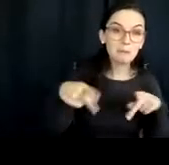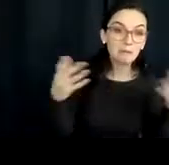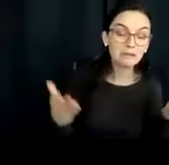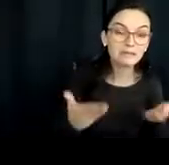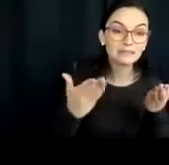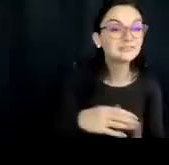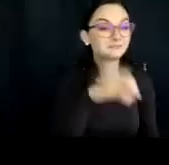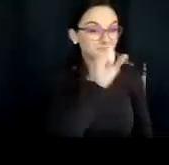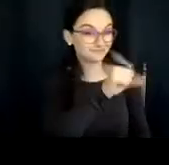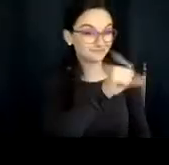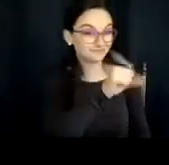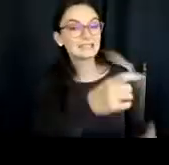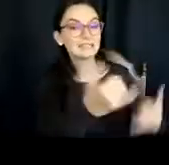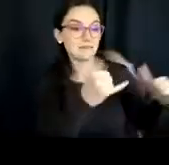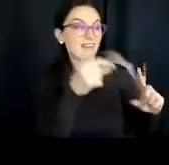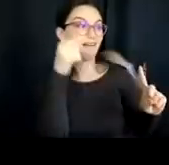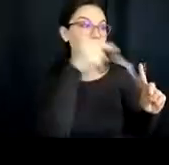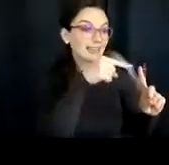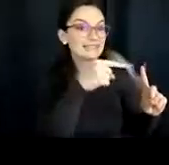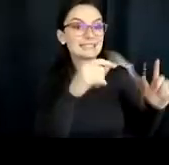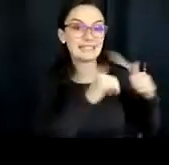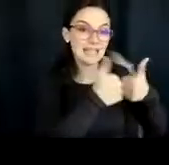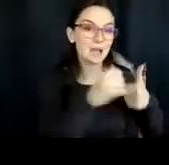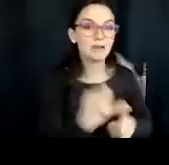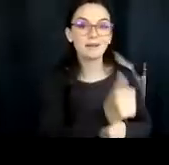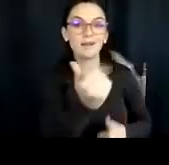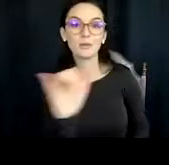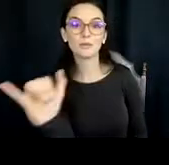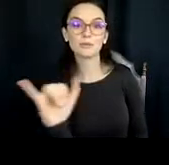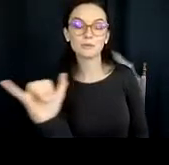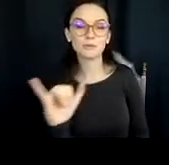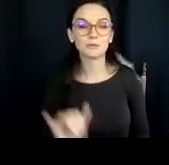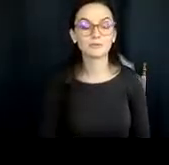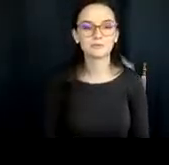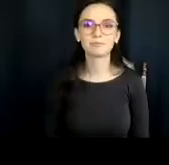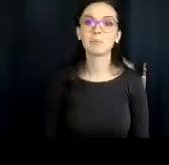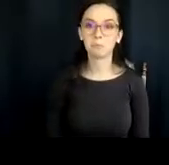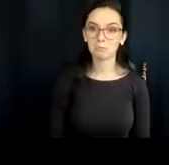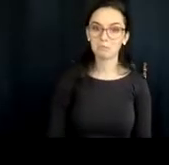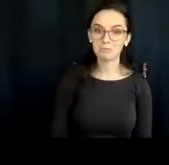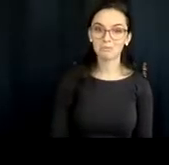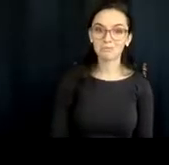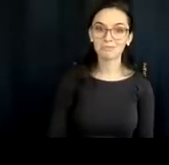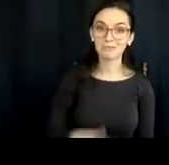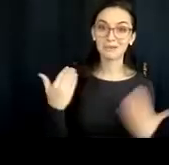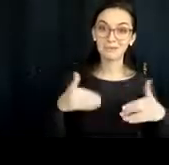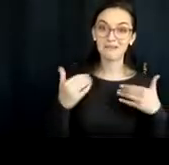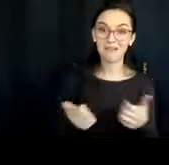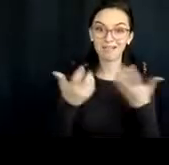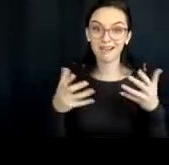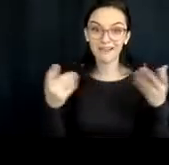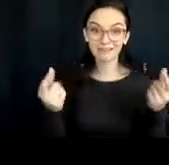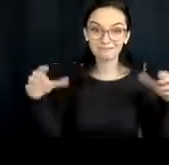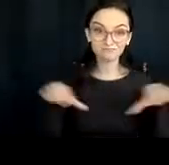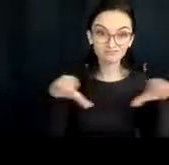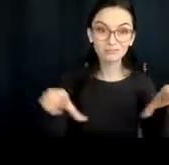games too. Okay. Wow. Plenty to do in here. Go for it. So